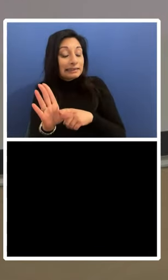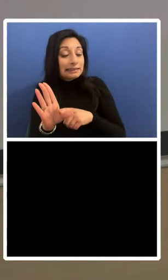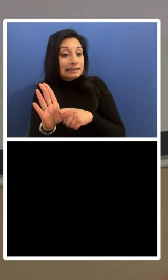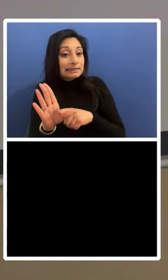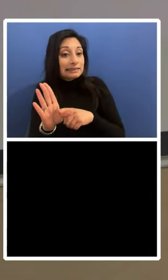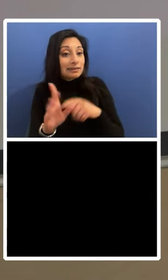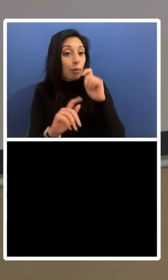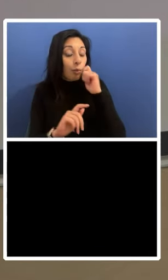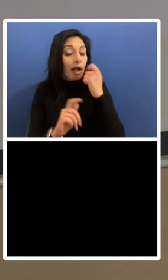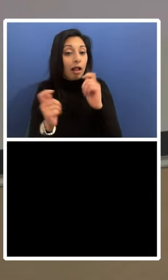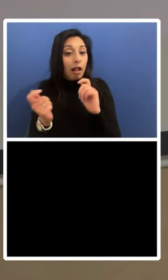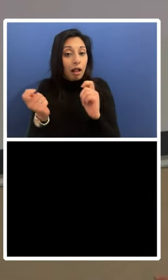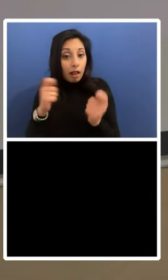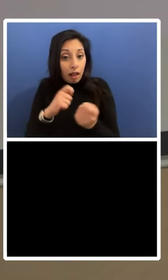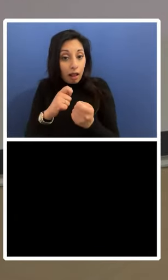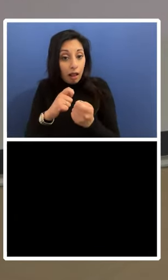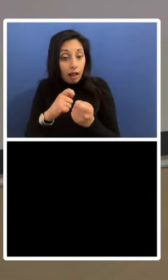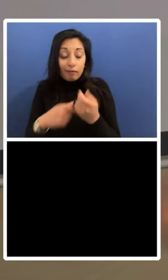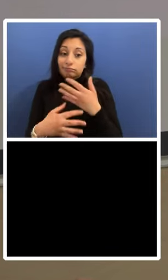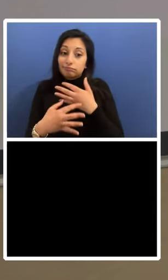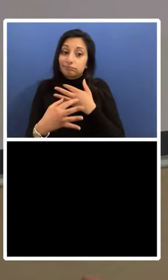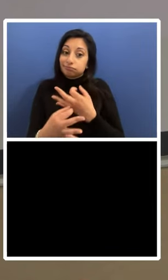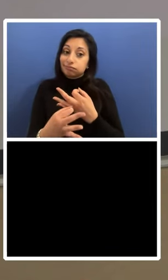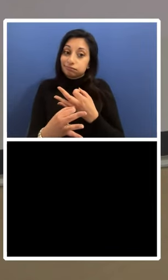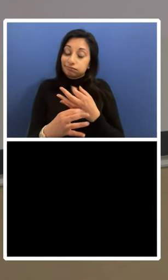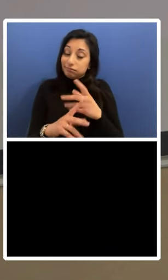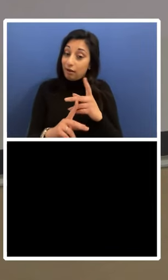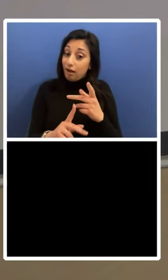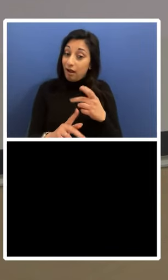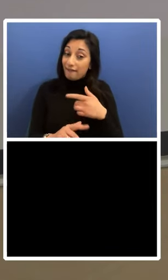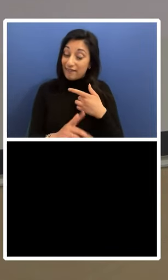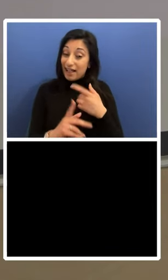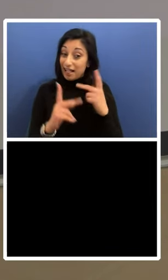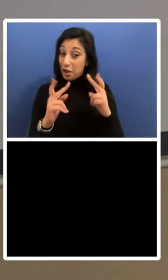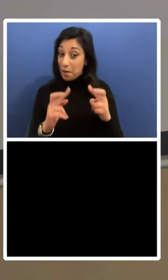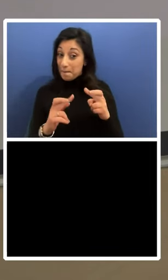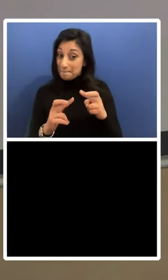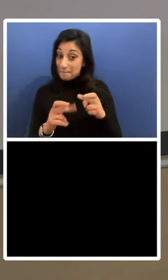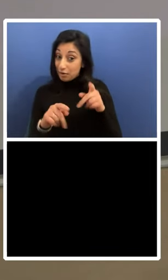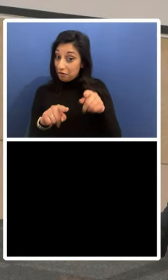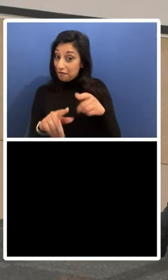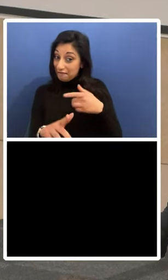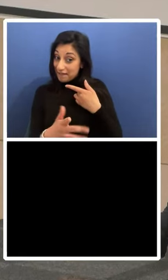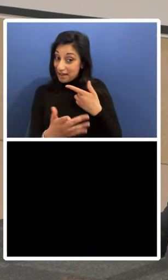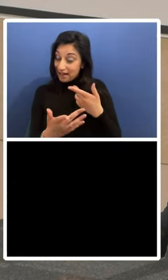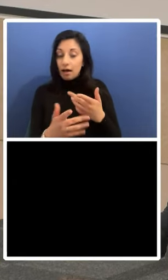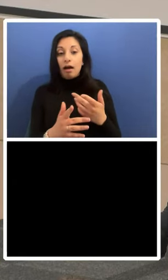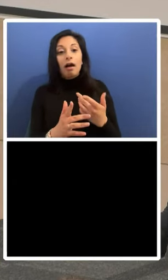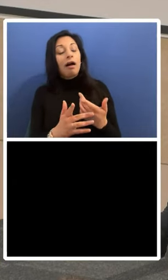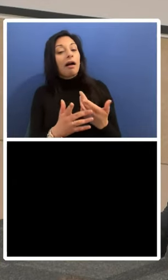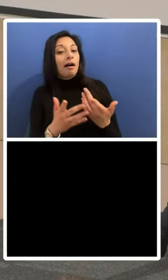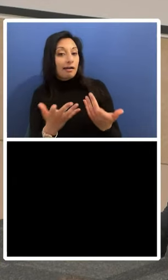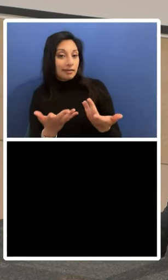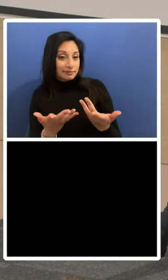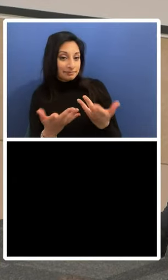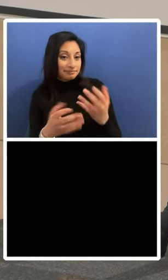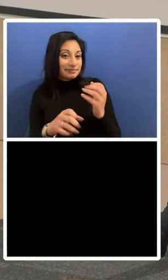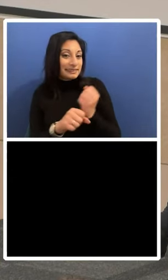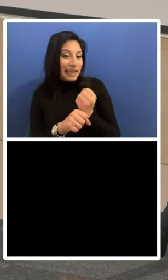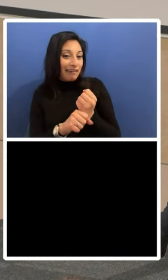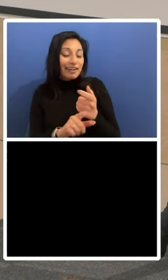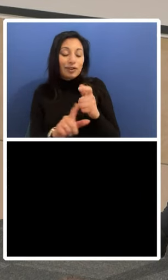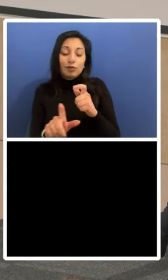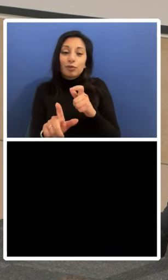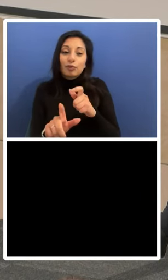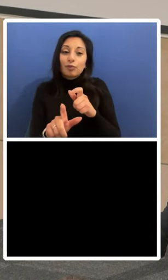there, there's the appetite there. All right. I'm hopeful. Are you? Listen, Bex, you keep doing what you're doing, I'll keep doing what I'm doing. And if